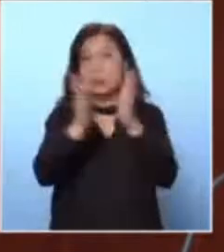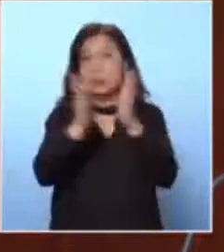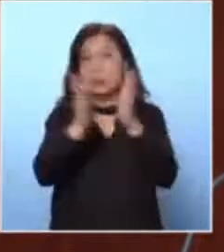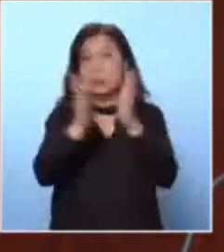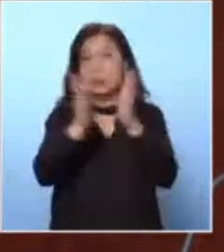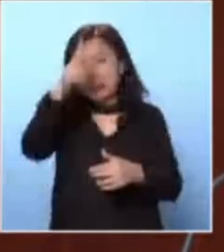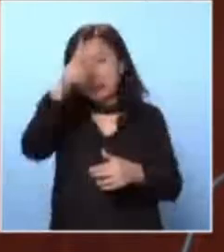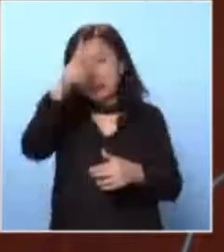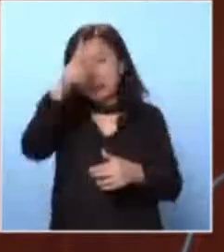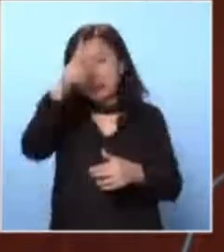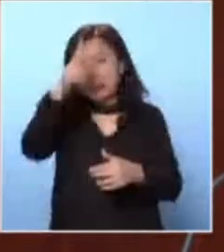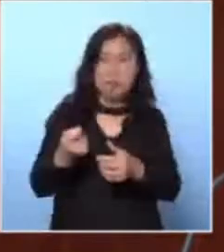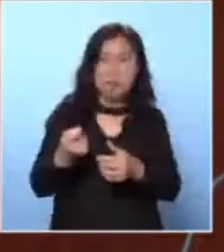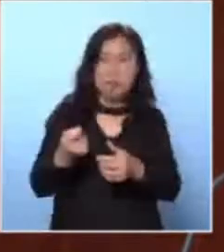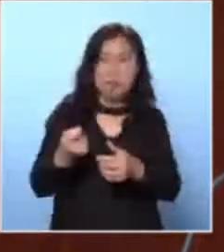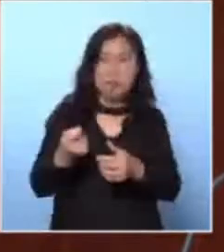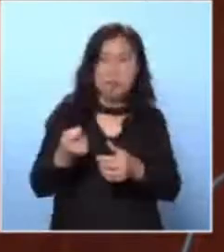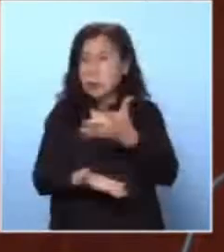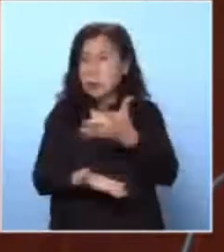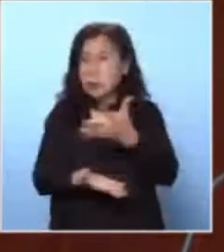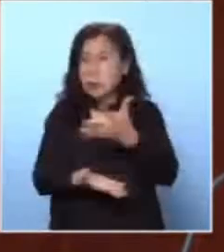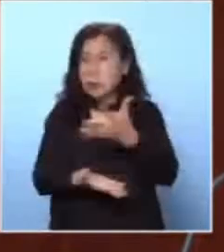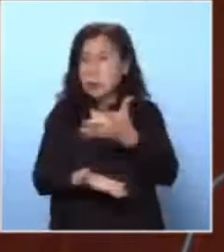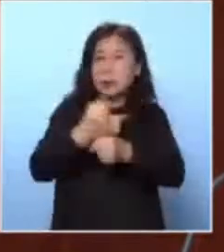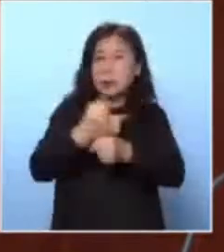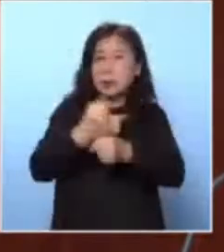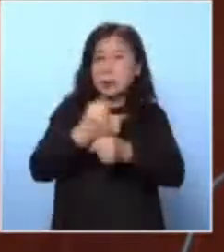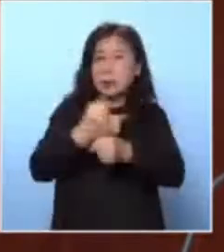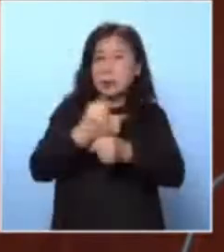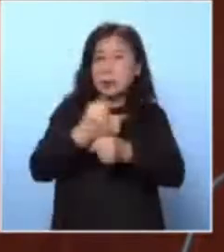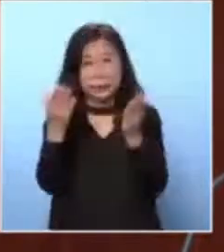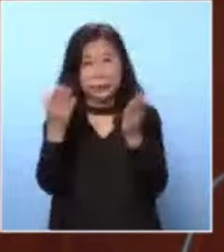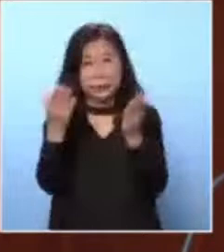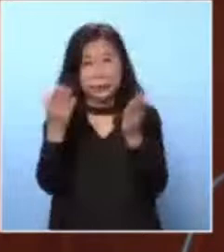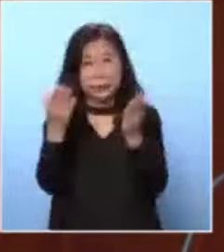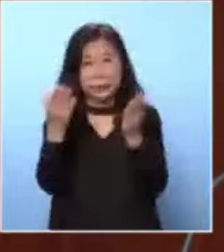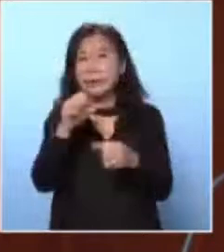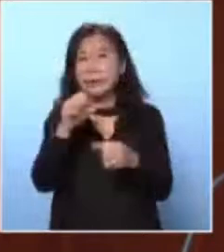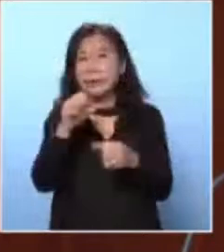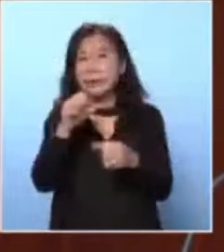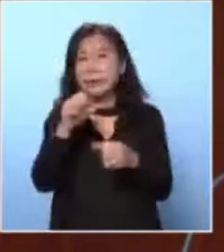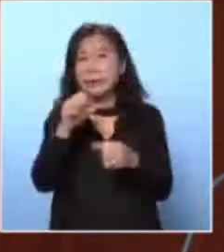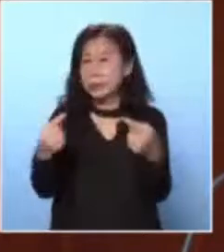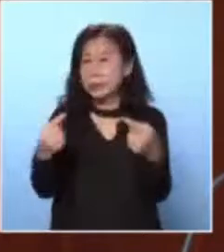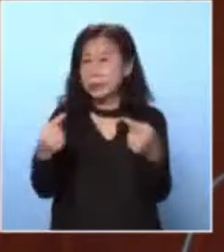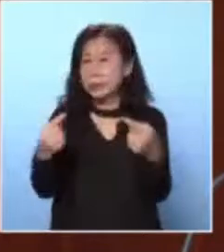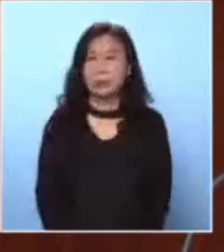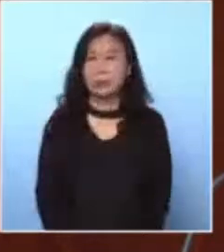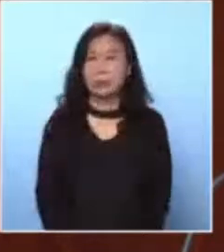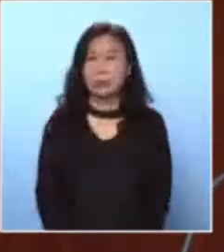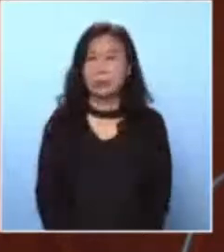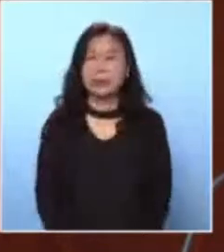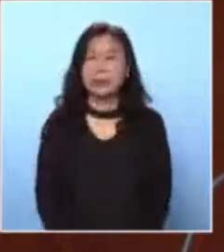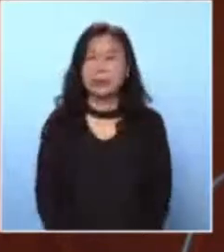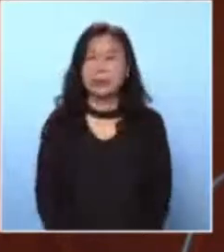of the government's efforts to speed up and expand housing production, shortening the waiting time